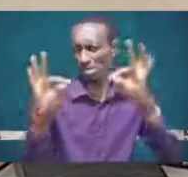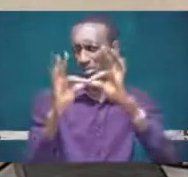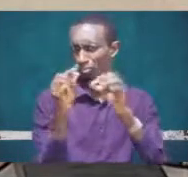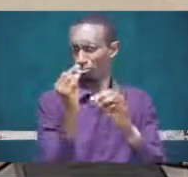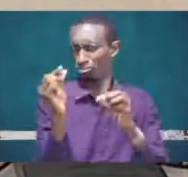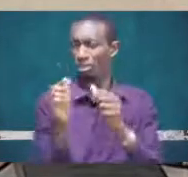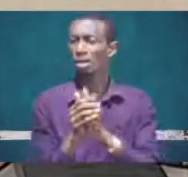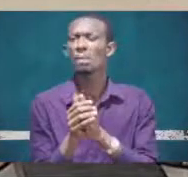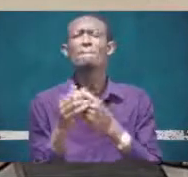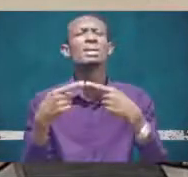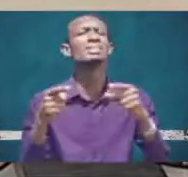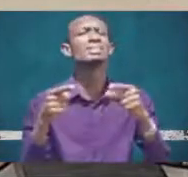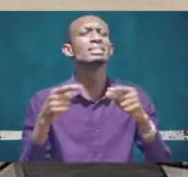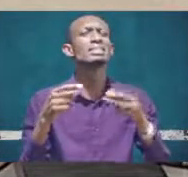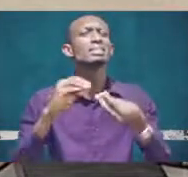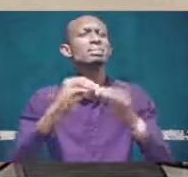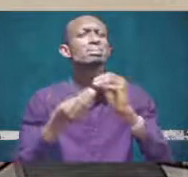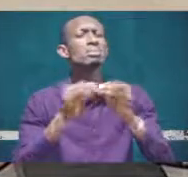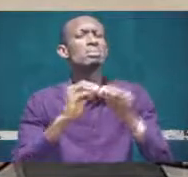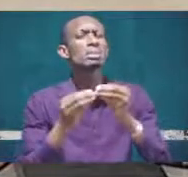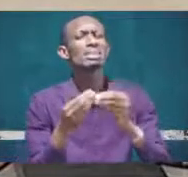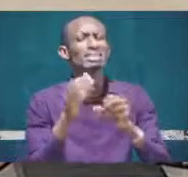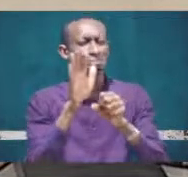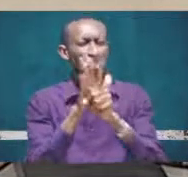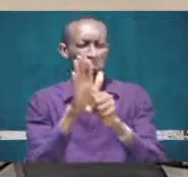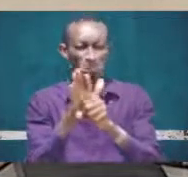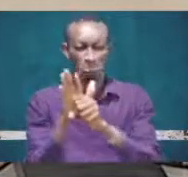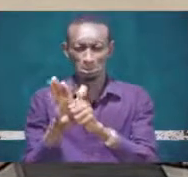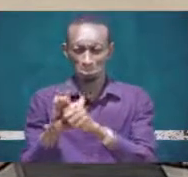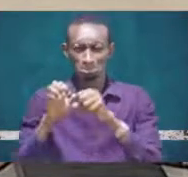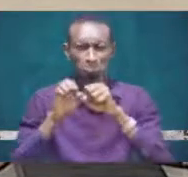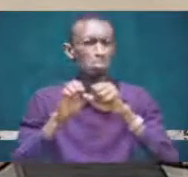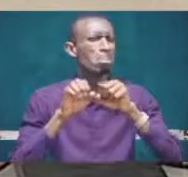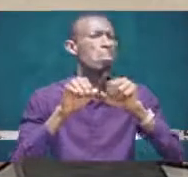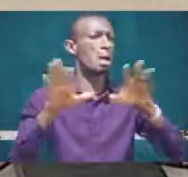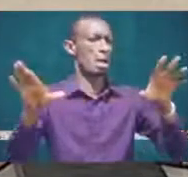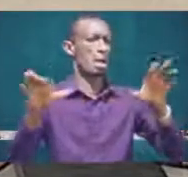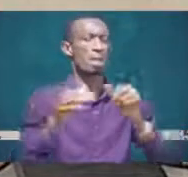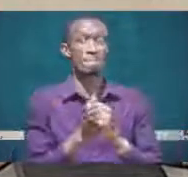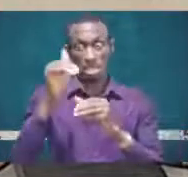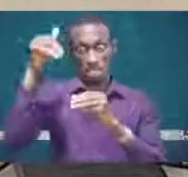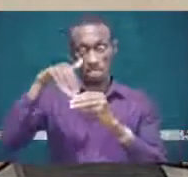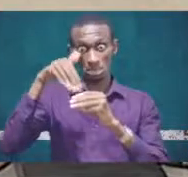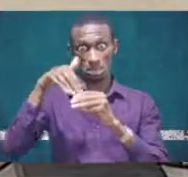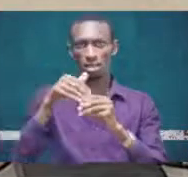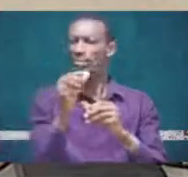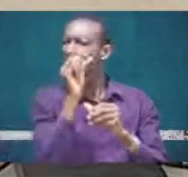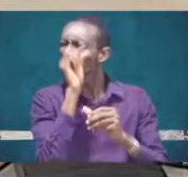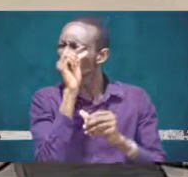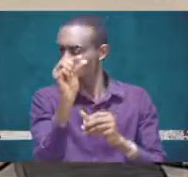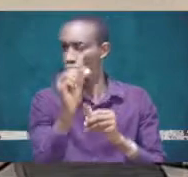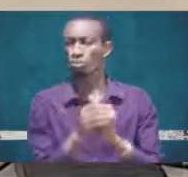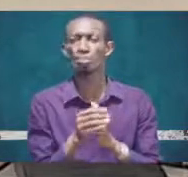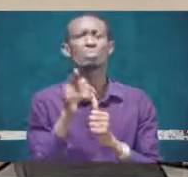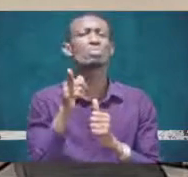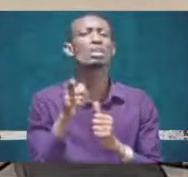in numbers and small in size, as well as having large surface area for diffusion